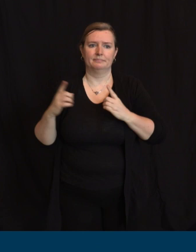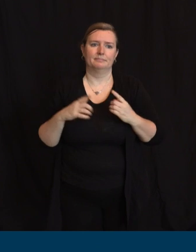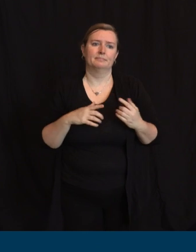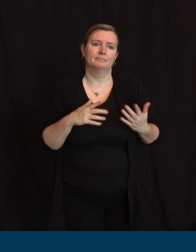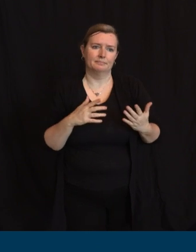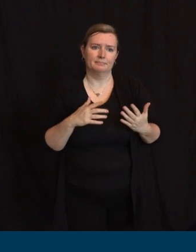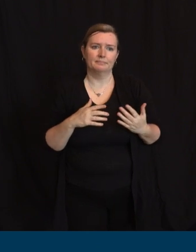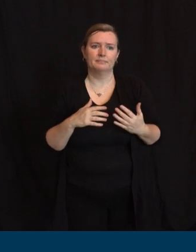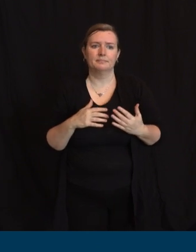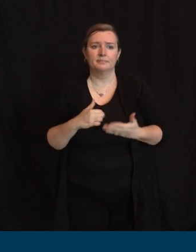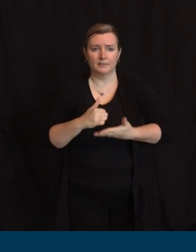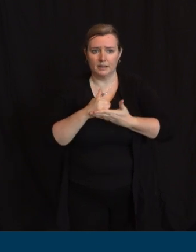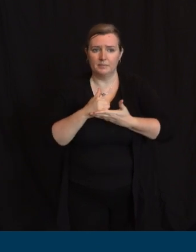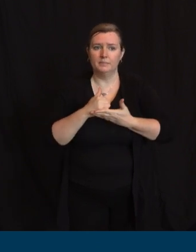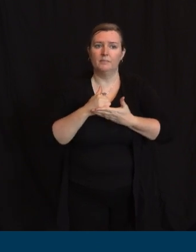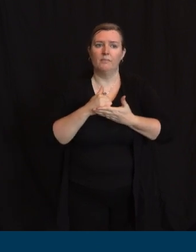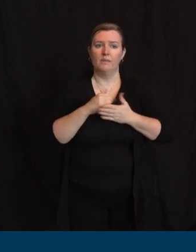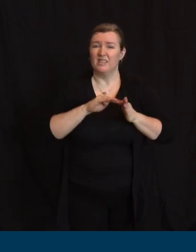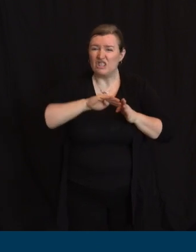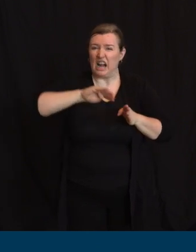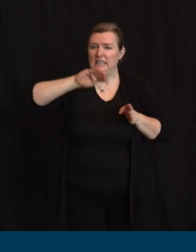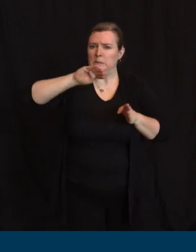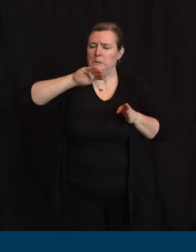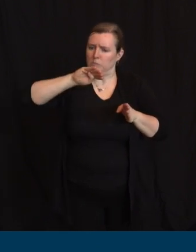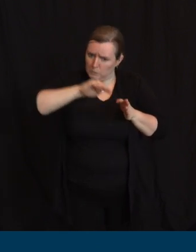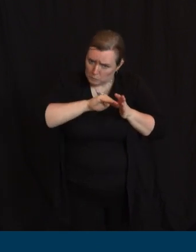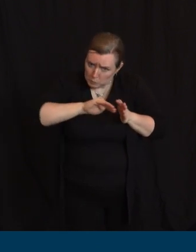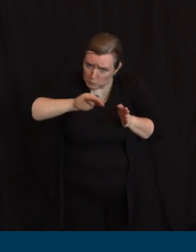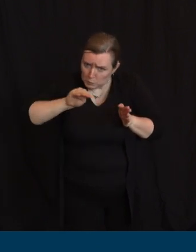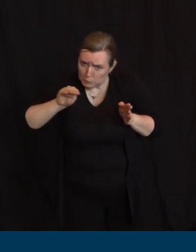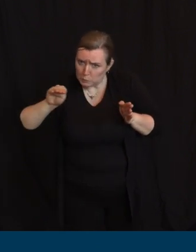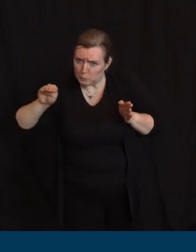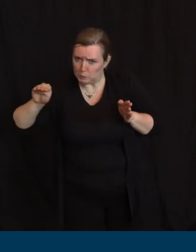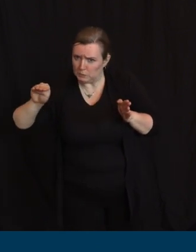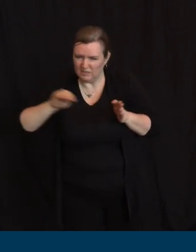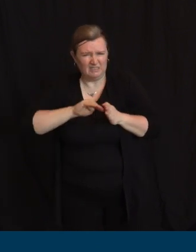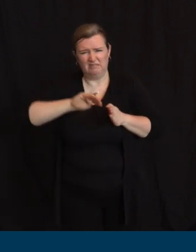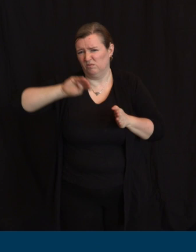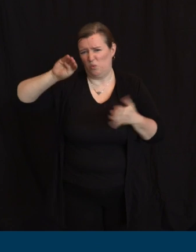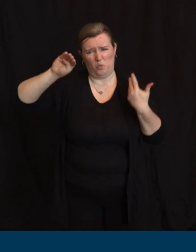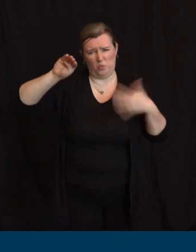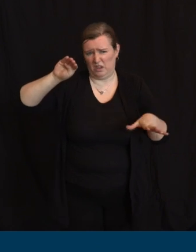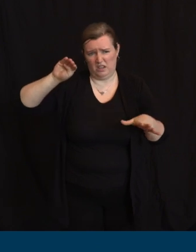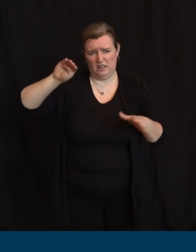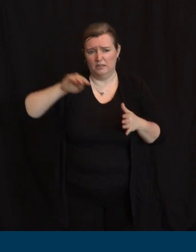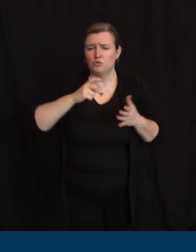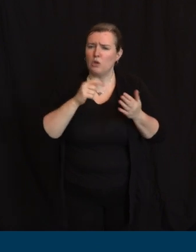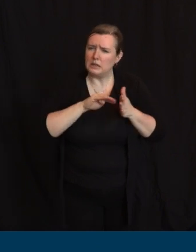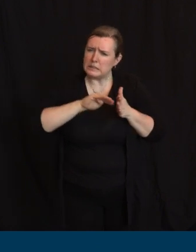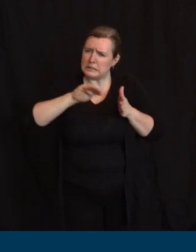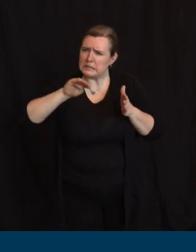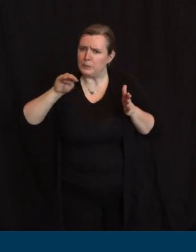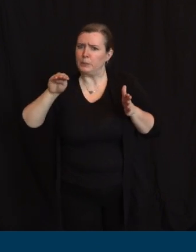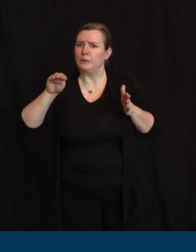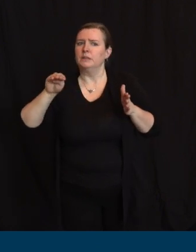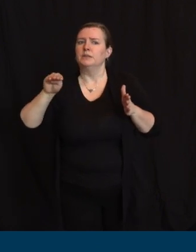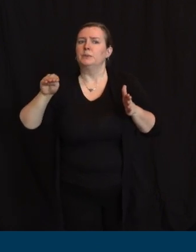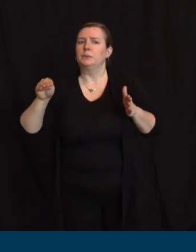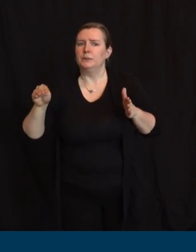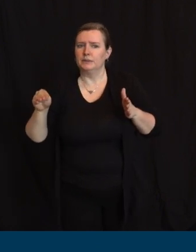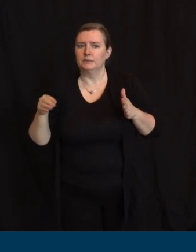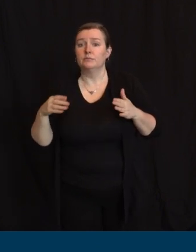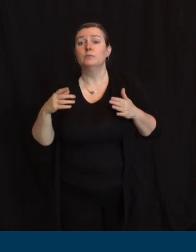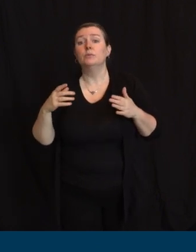the curve and eventually coming down the other side of it to the point where we can responsibly begin the